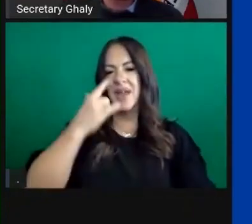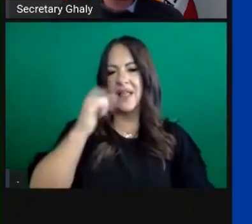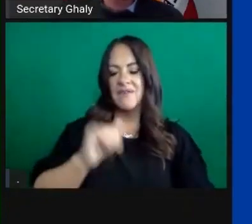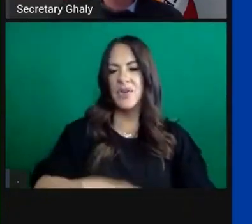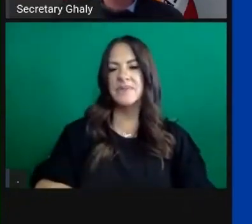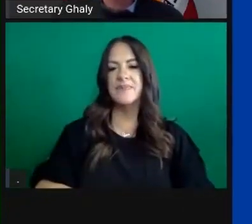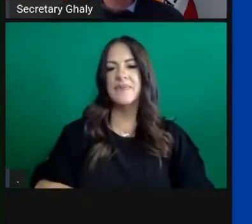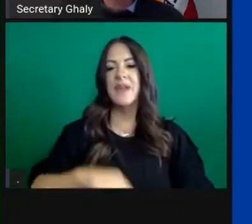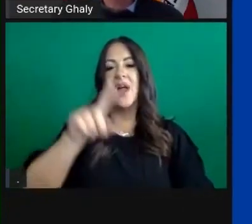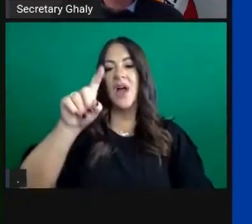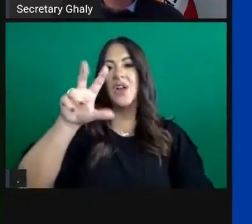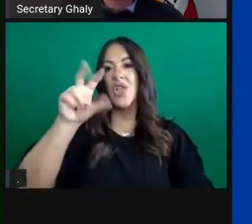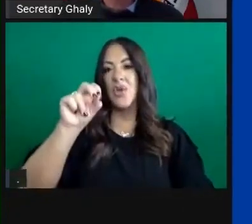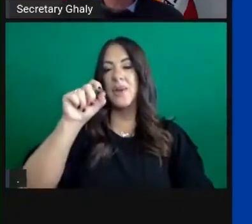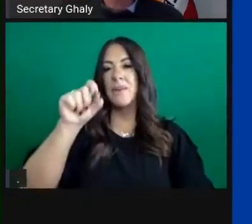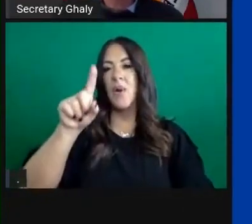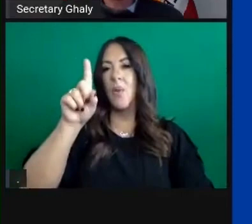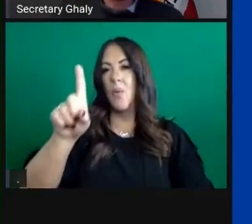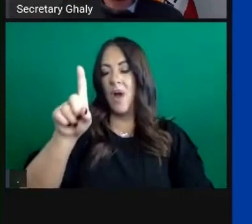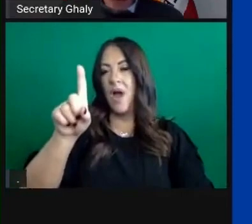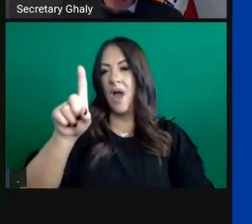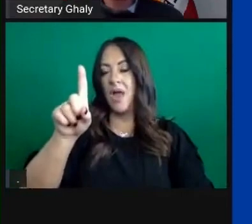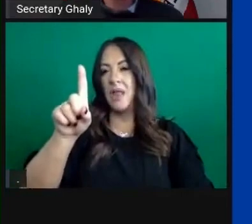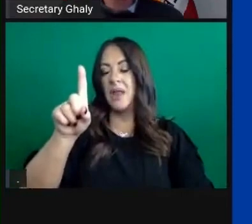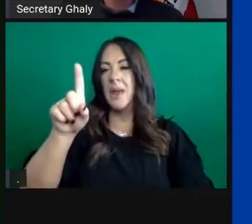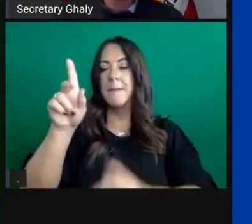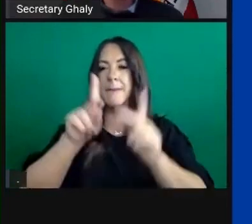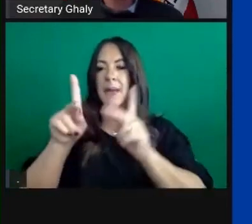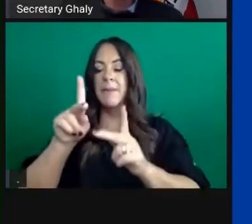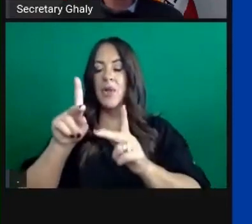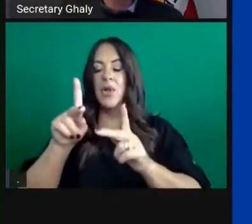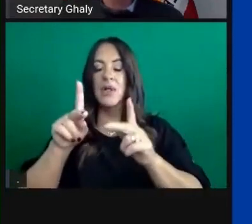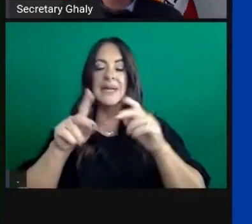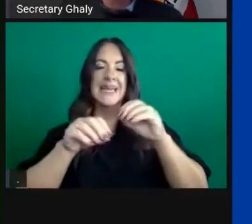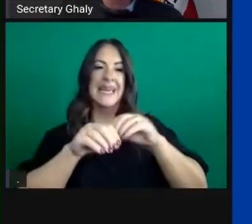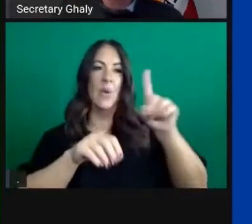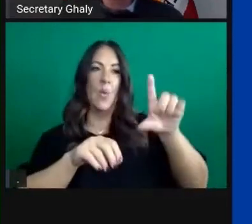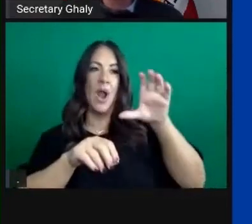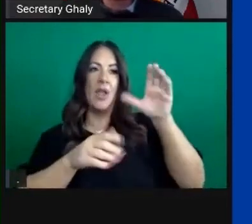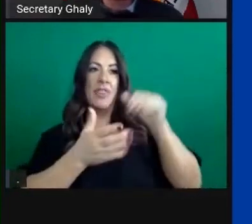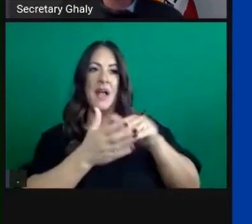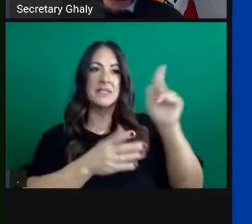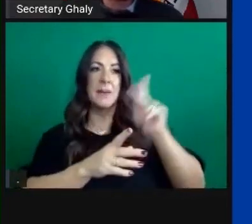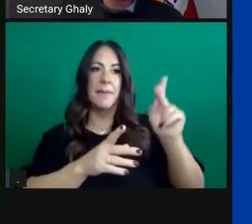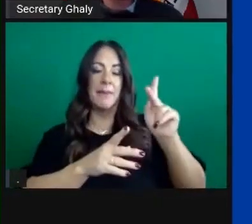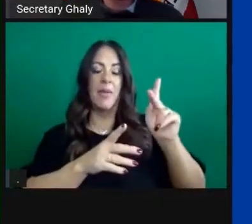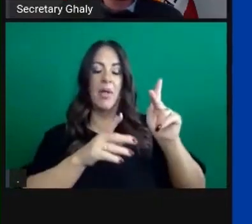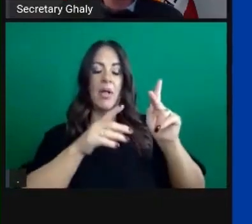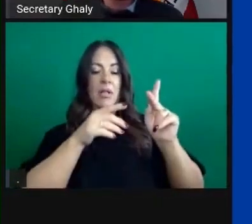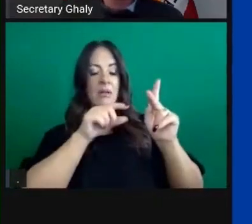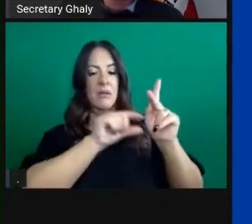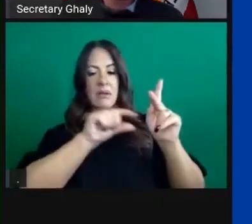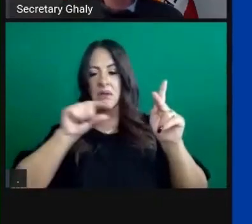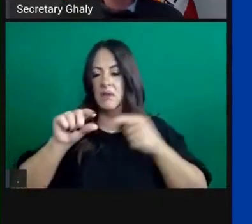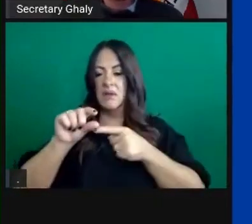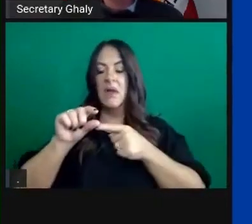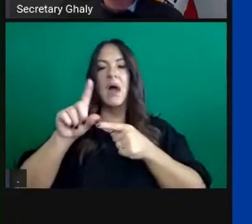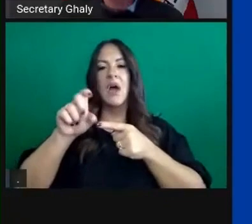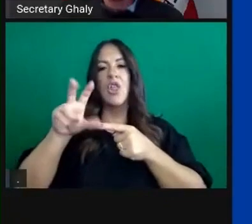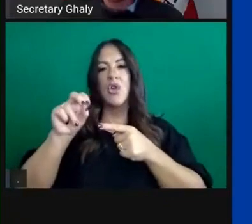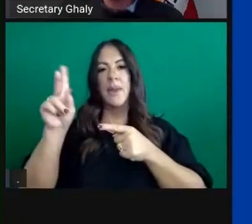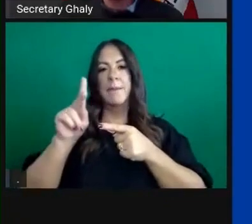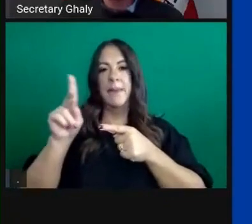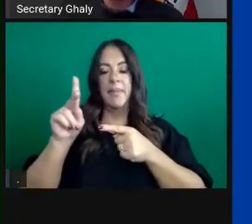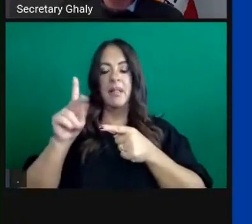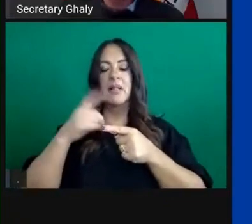130.1 case rate per 100,000 per day population, a slightly lower R effective, but still